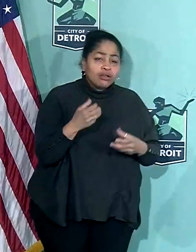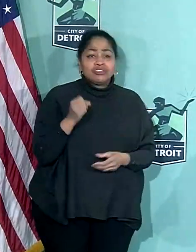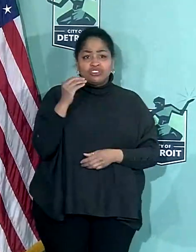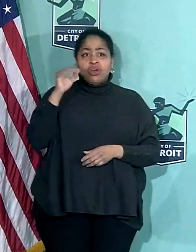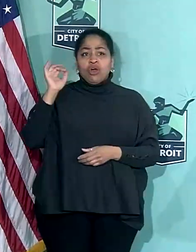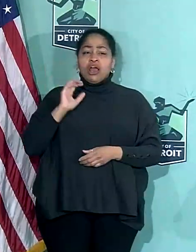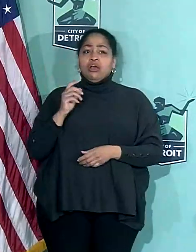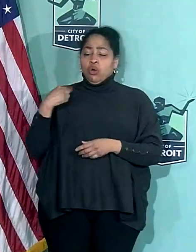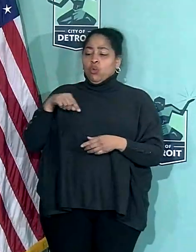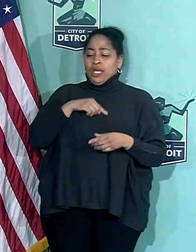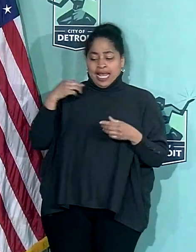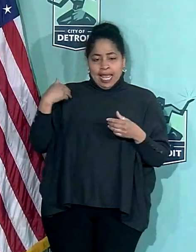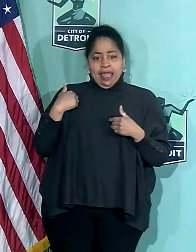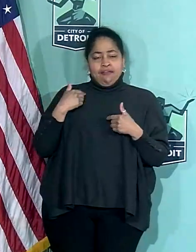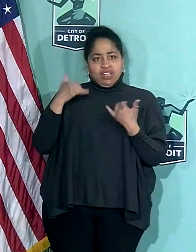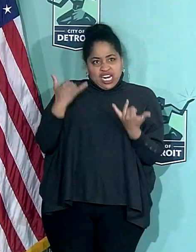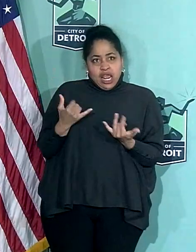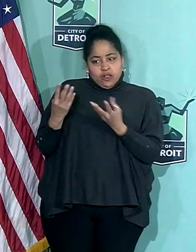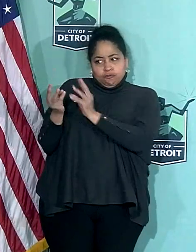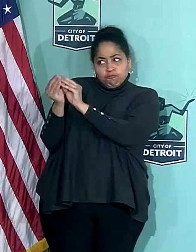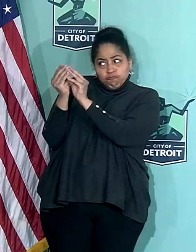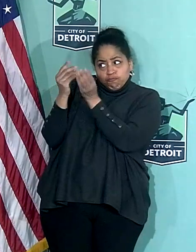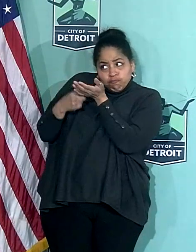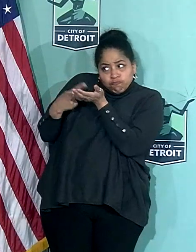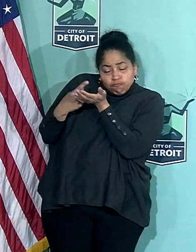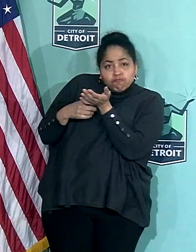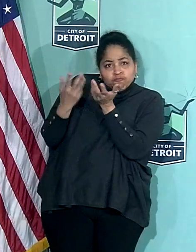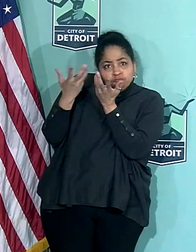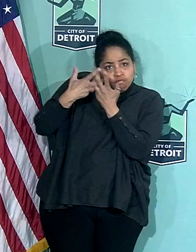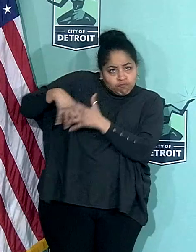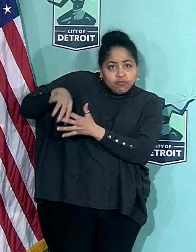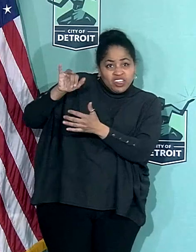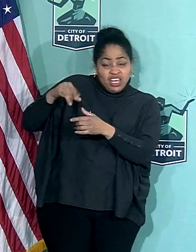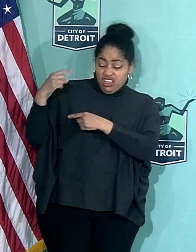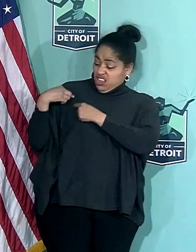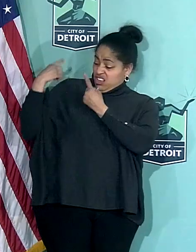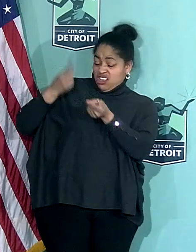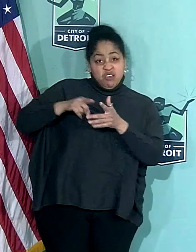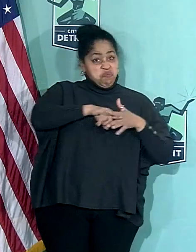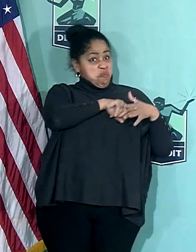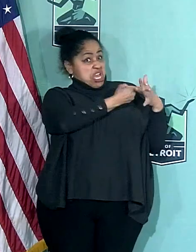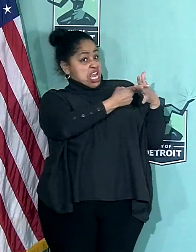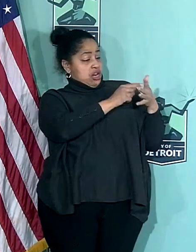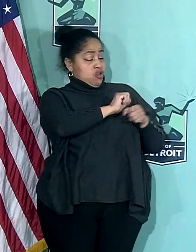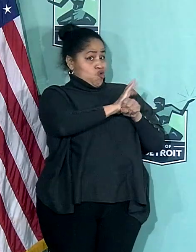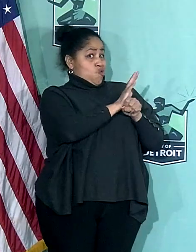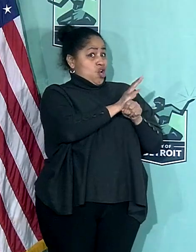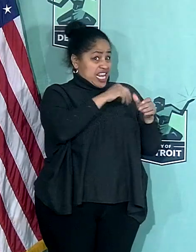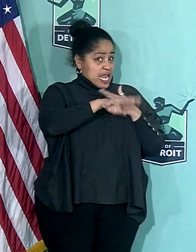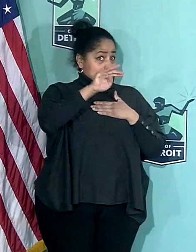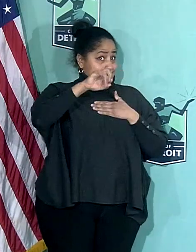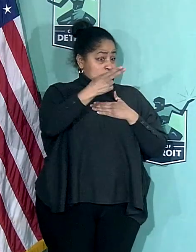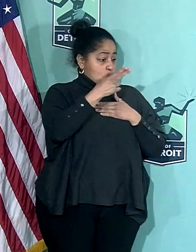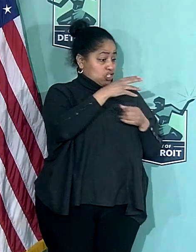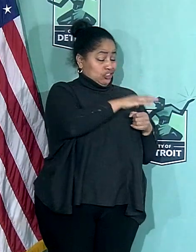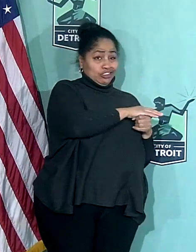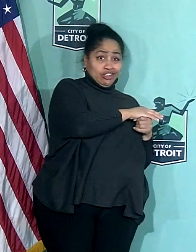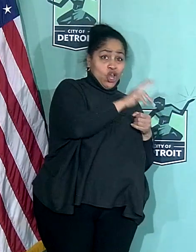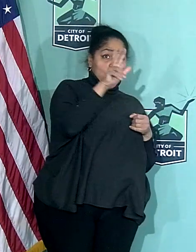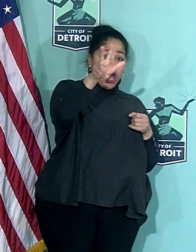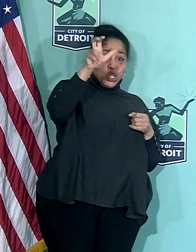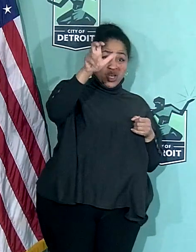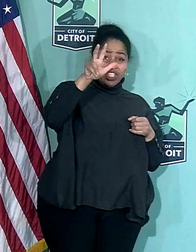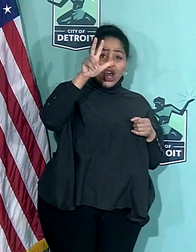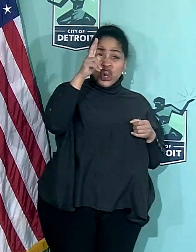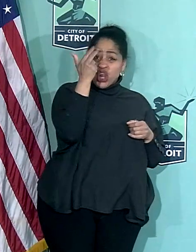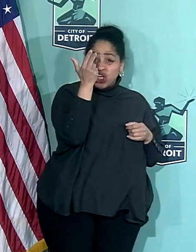in place. So, since this whole coronavirus thing started in March,